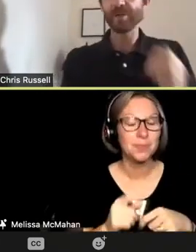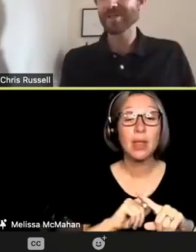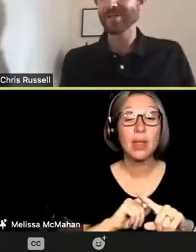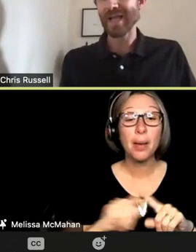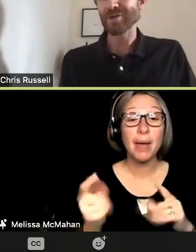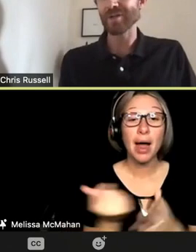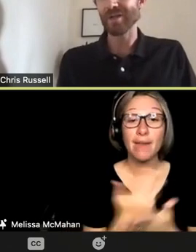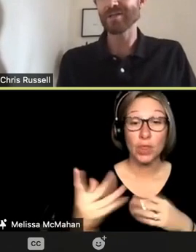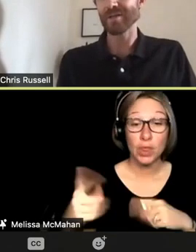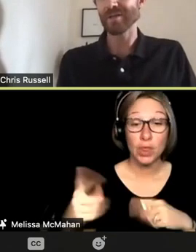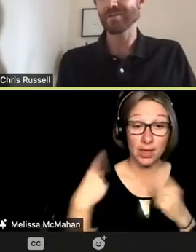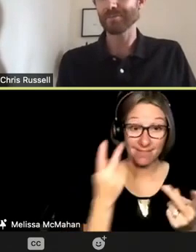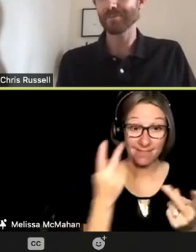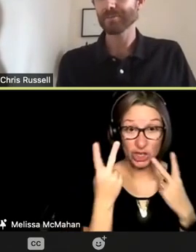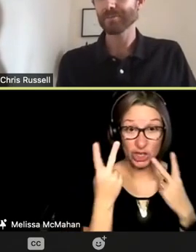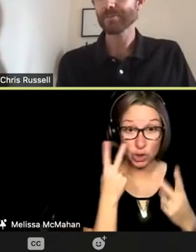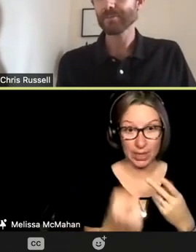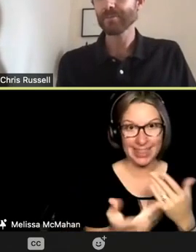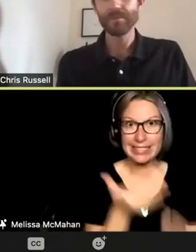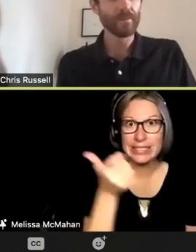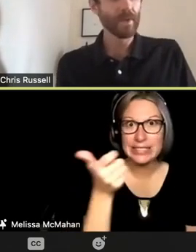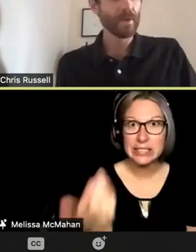far, visually, this is actually the easiest.